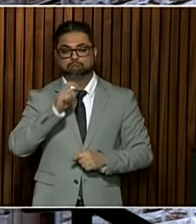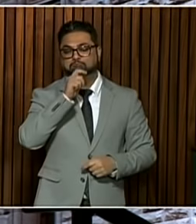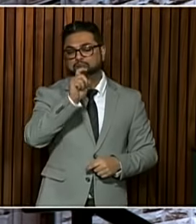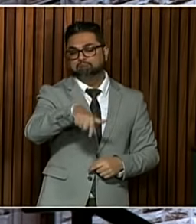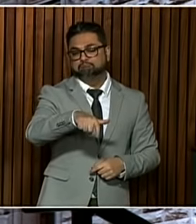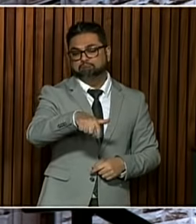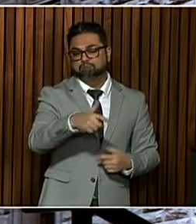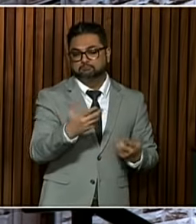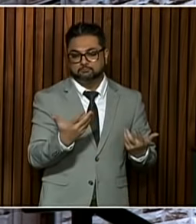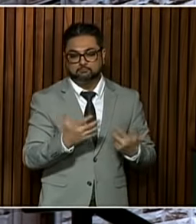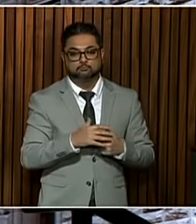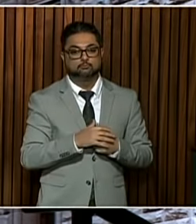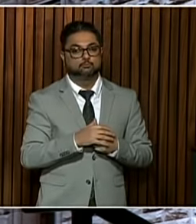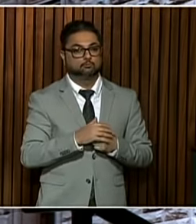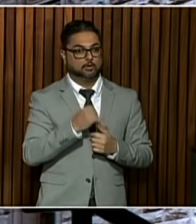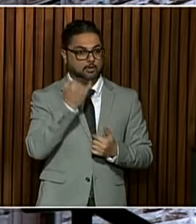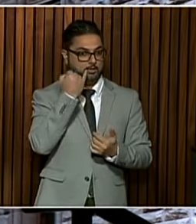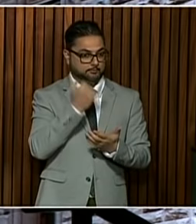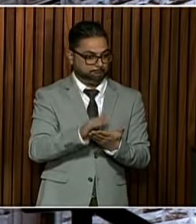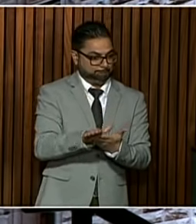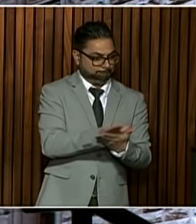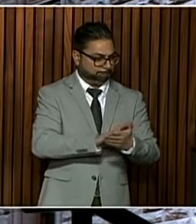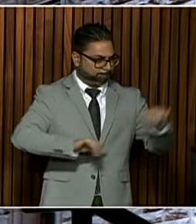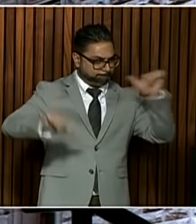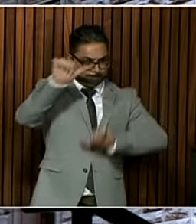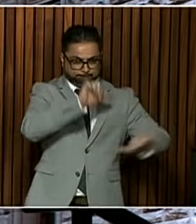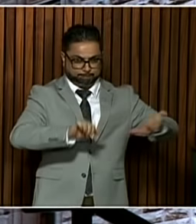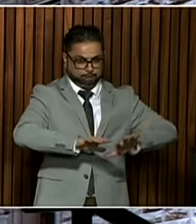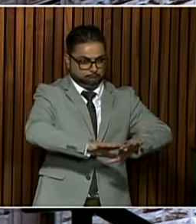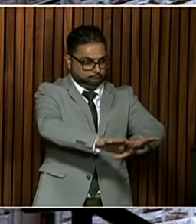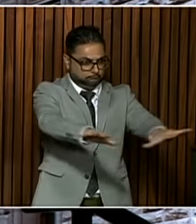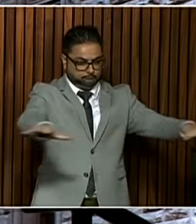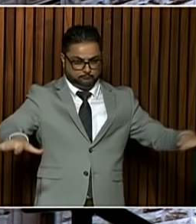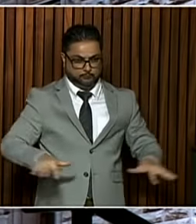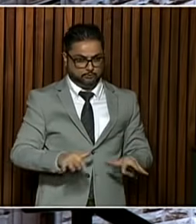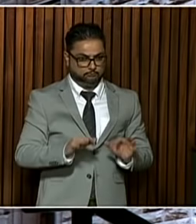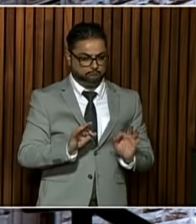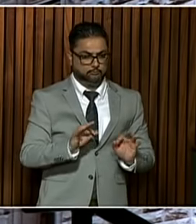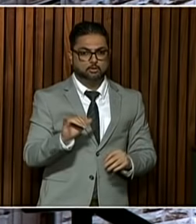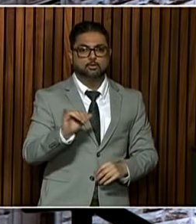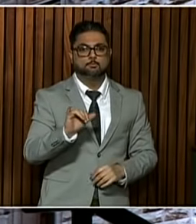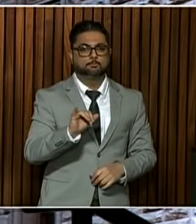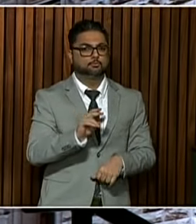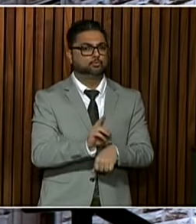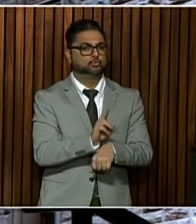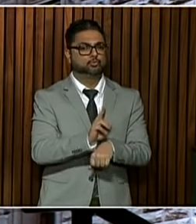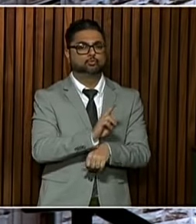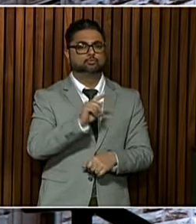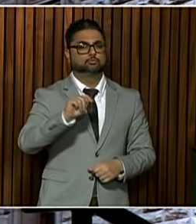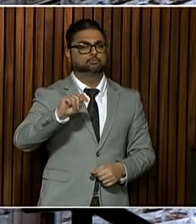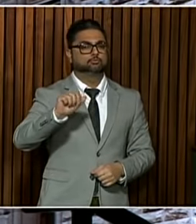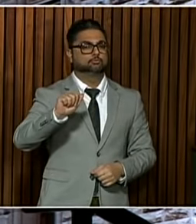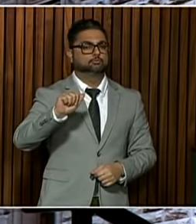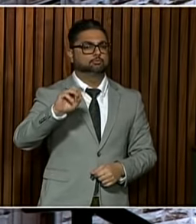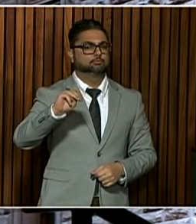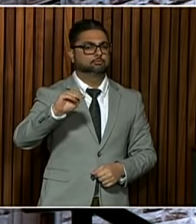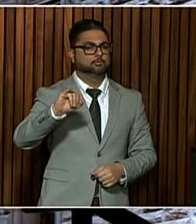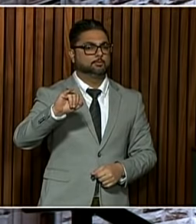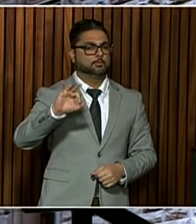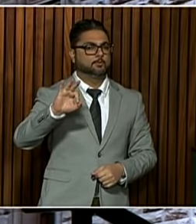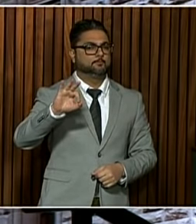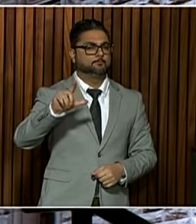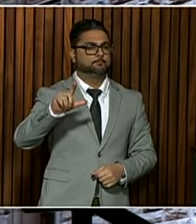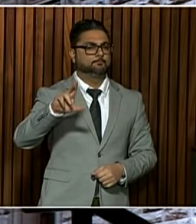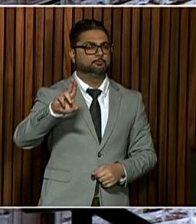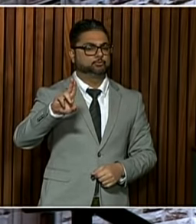to vaccinate all those residents for flu, and you start using Tamiflu to treat them proactively, so you try and curtail any